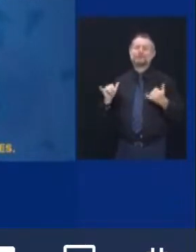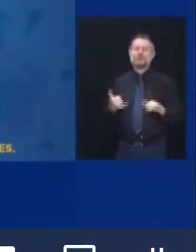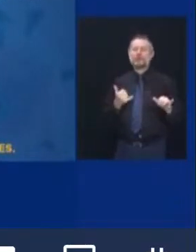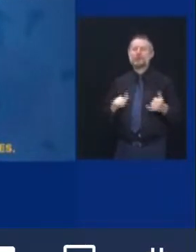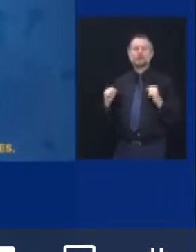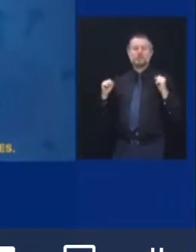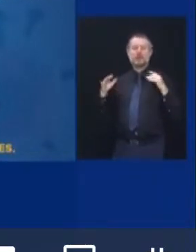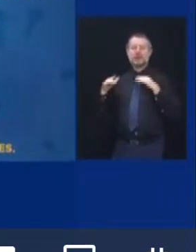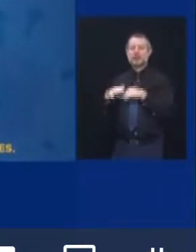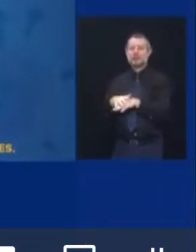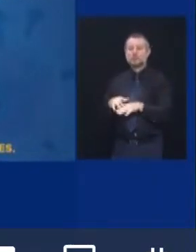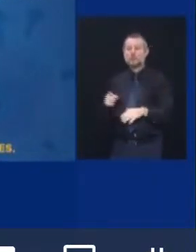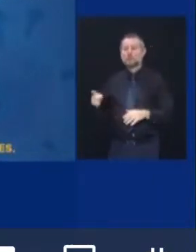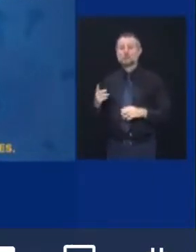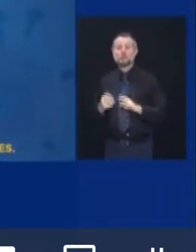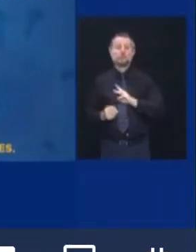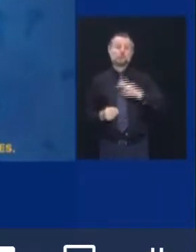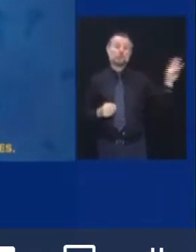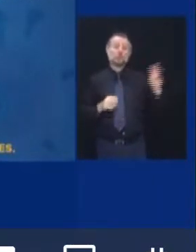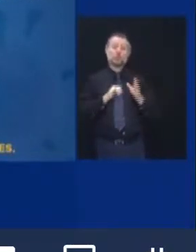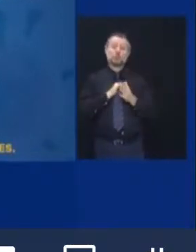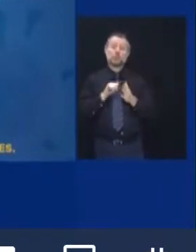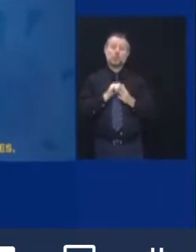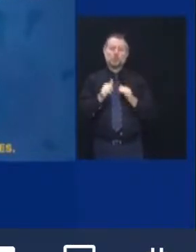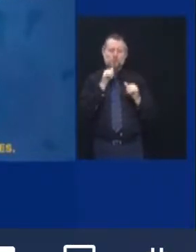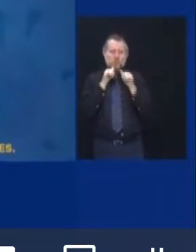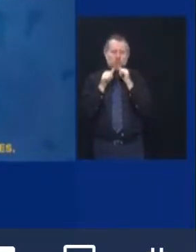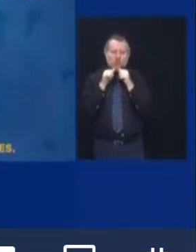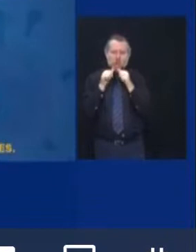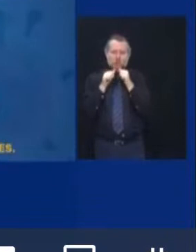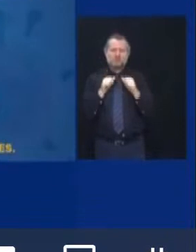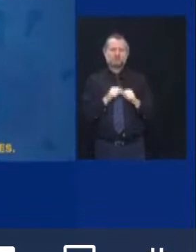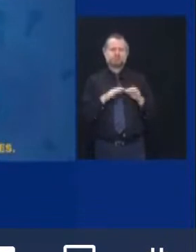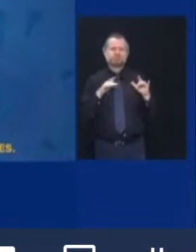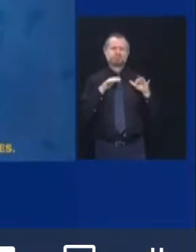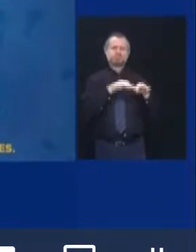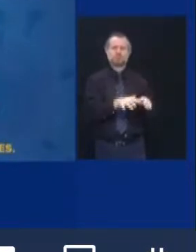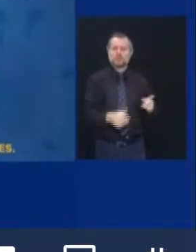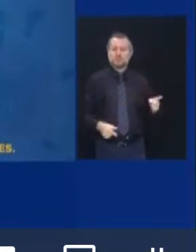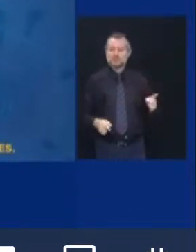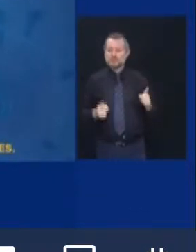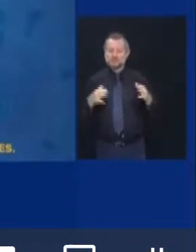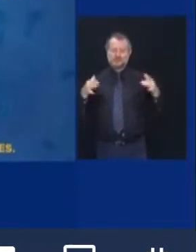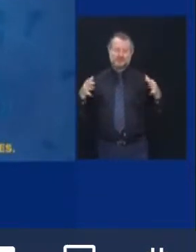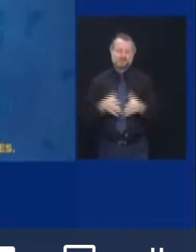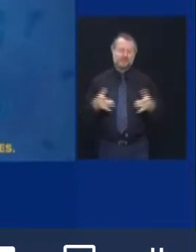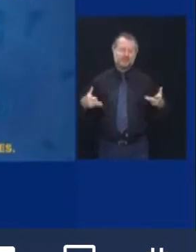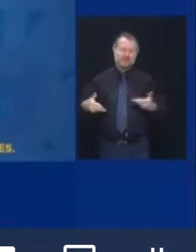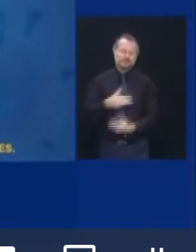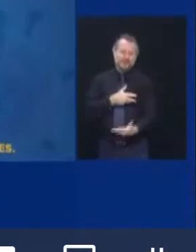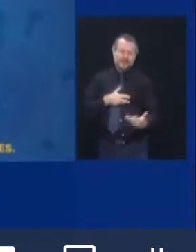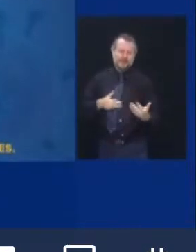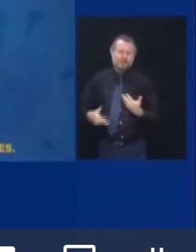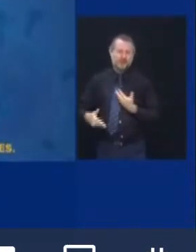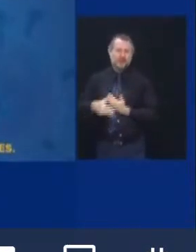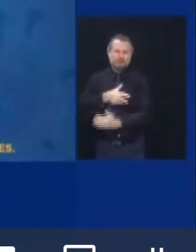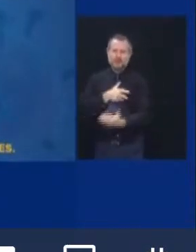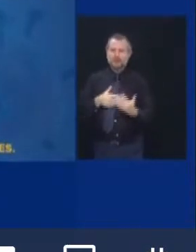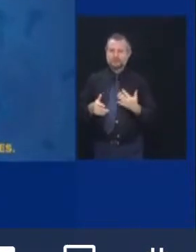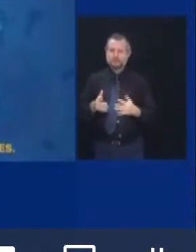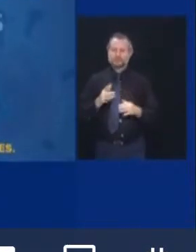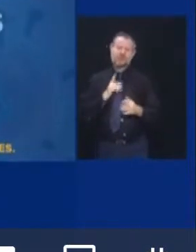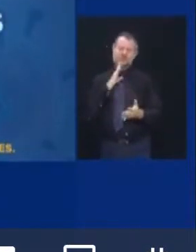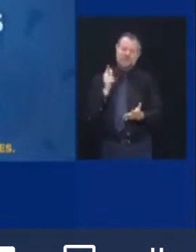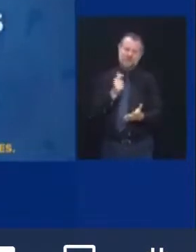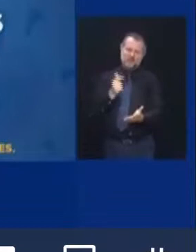too many people, then everybody goes to a funeral with too many people and it spreads. It's always a lack of compliance.